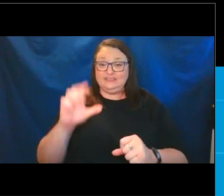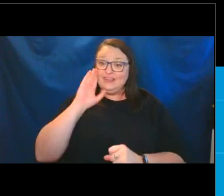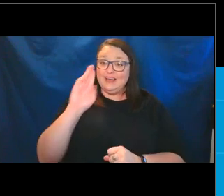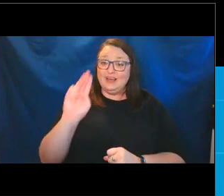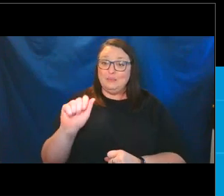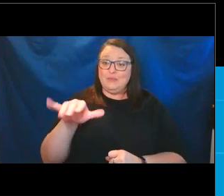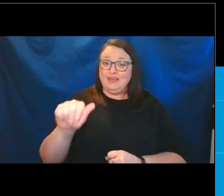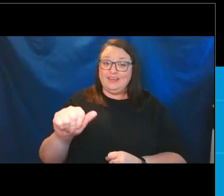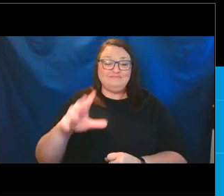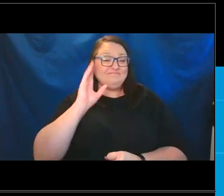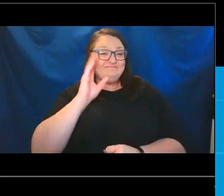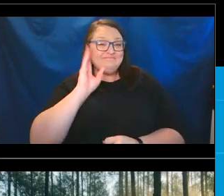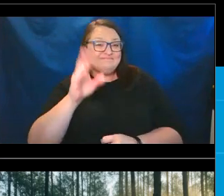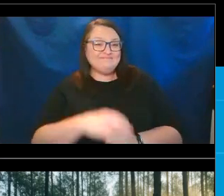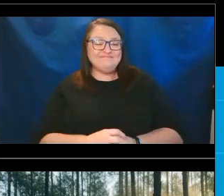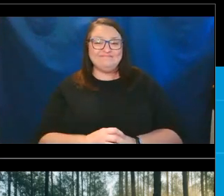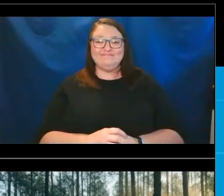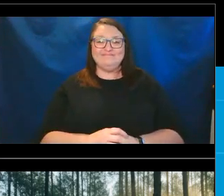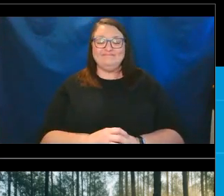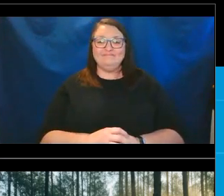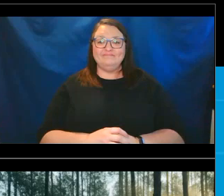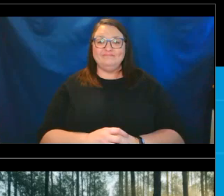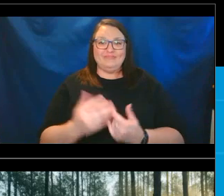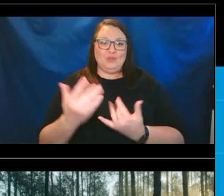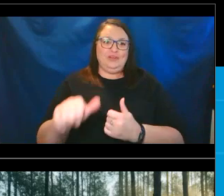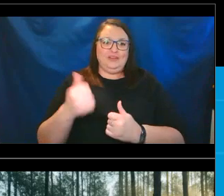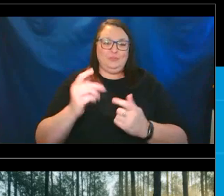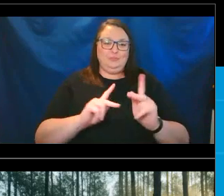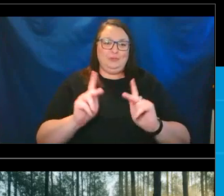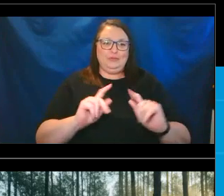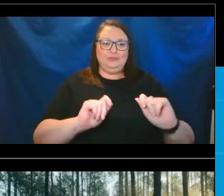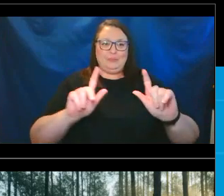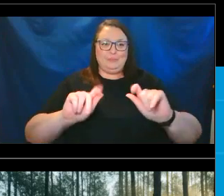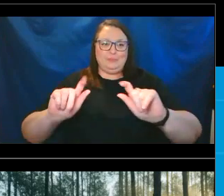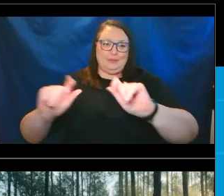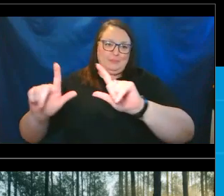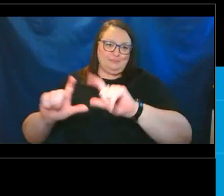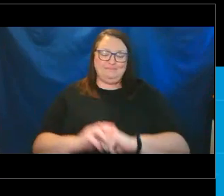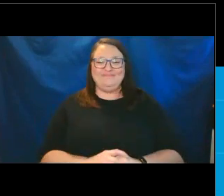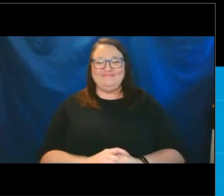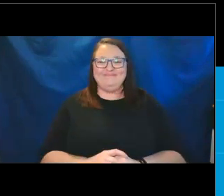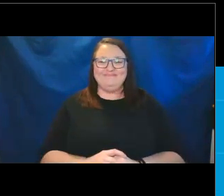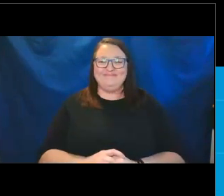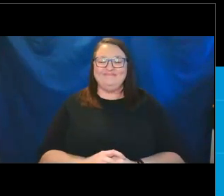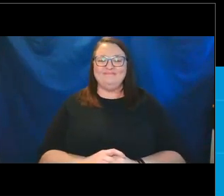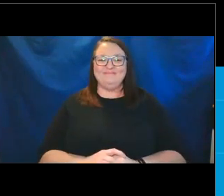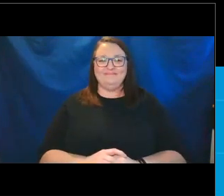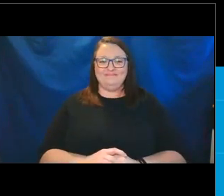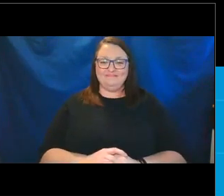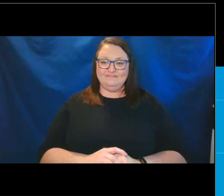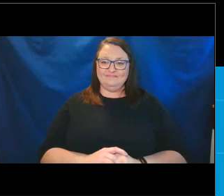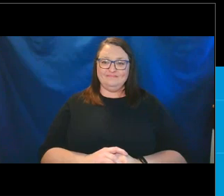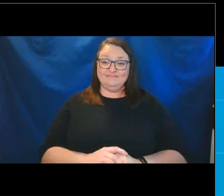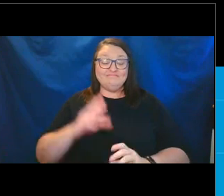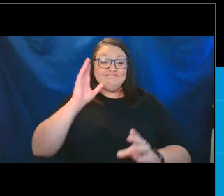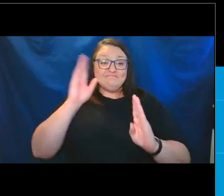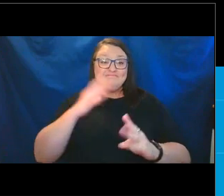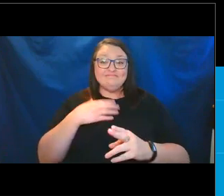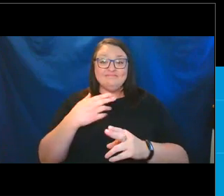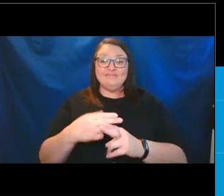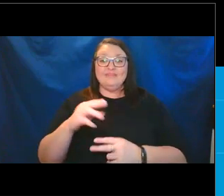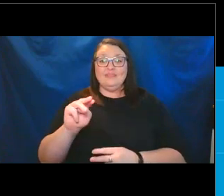Hi there. It's like wait for everyone else to hop on. All right. So hello everybody. I'm Maya Escobedo.